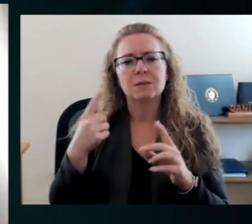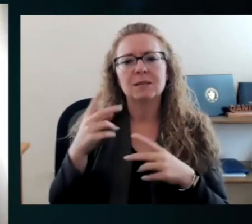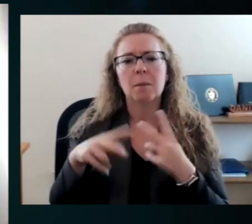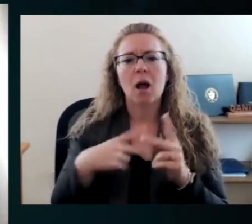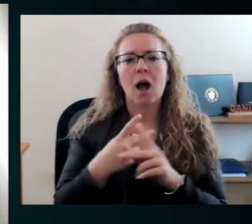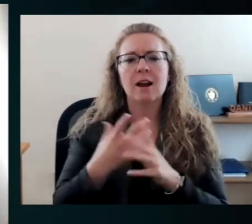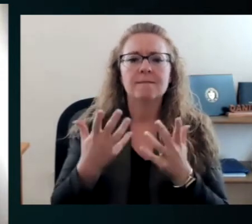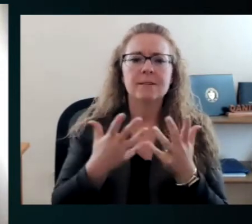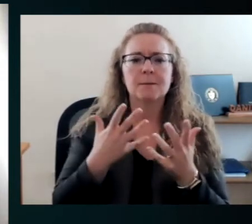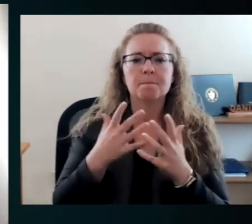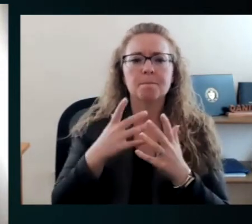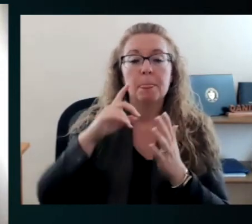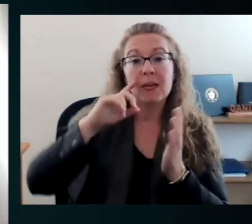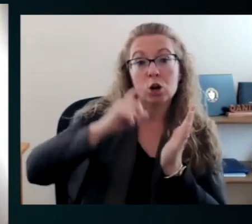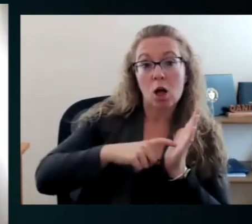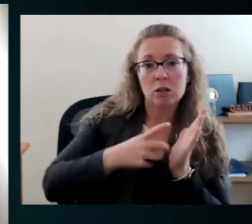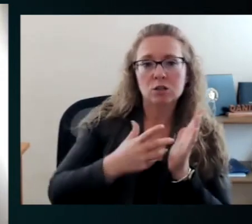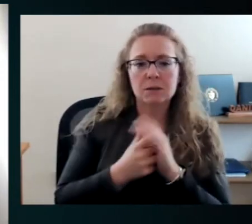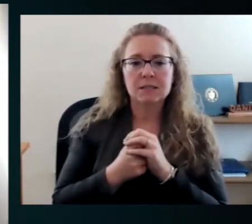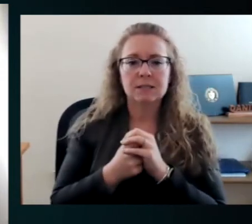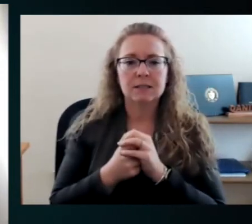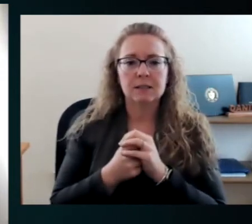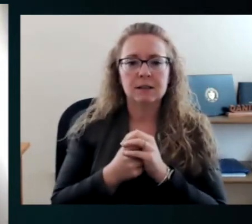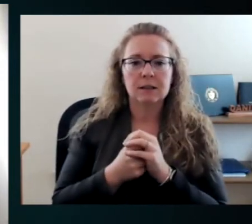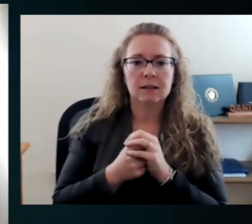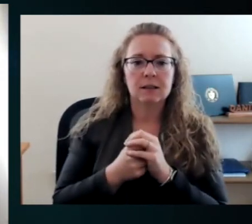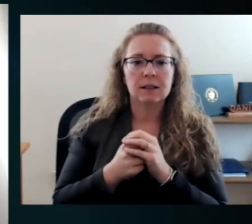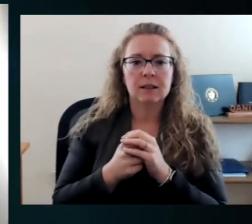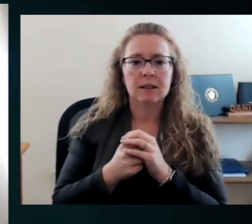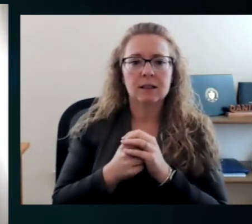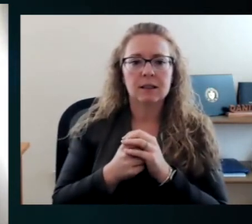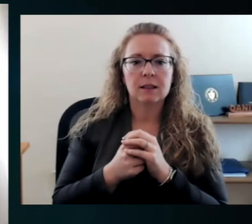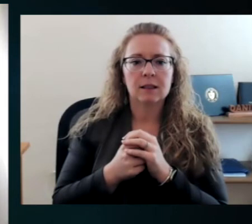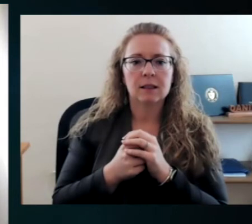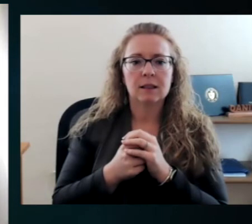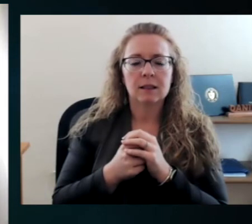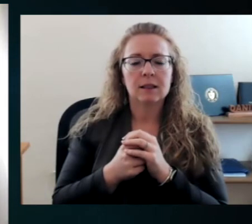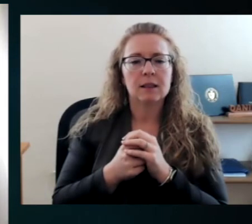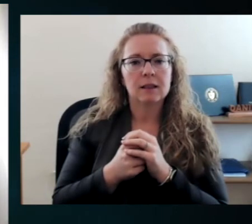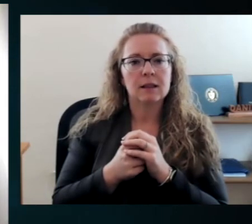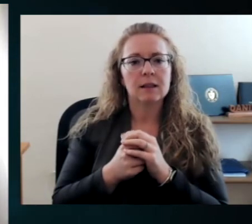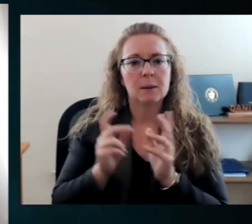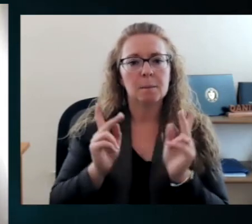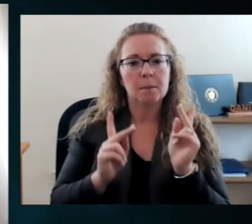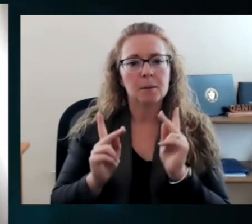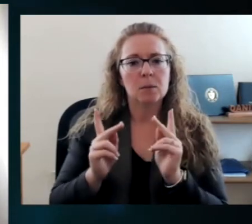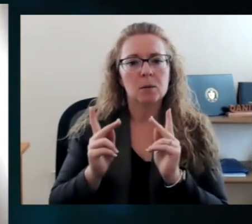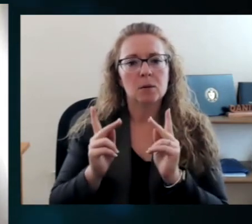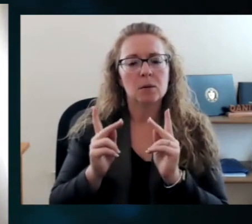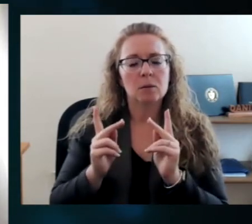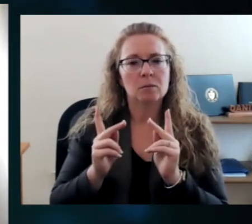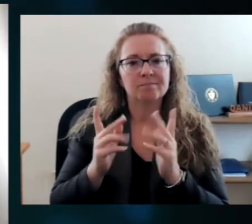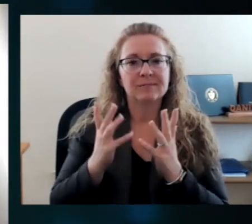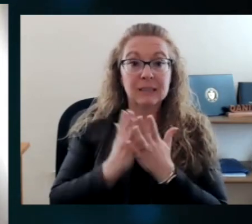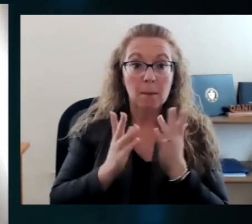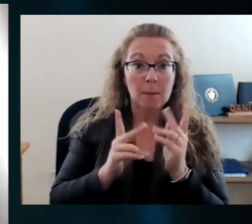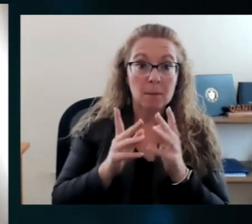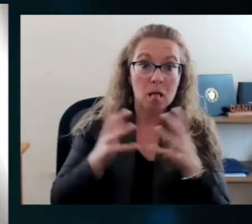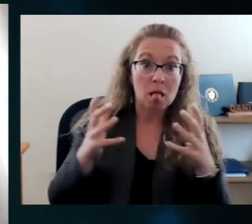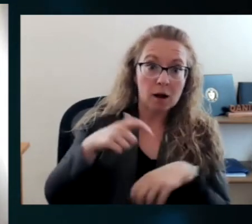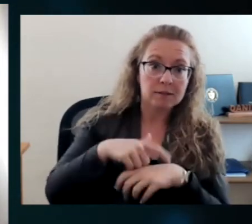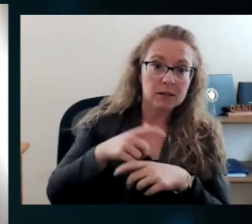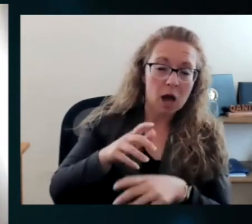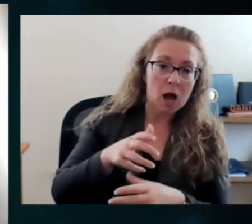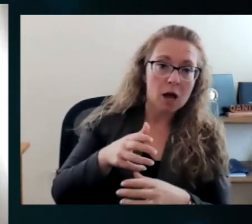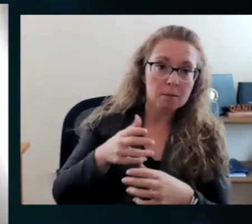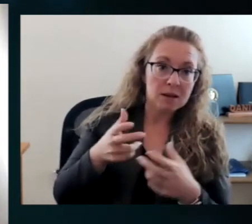acknowledgement that some people are kind of spending a lot more time on this than others, even though we're also saying, yeah, like the